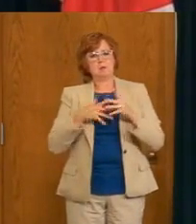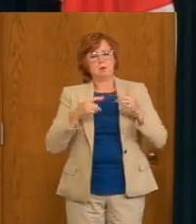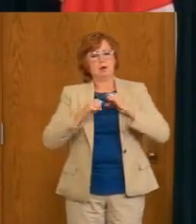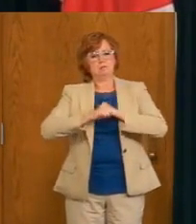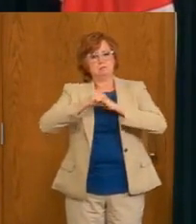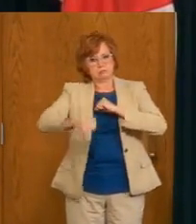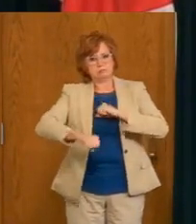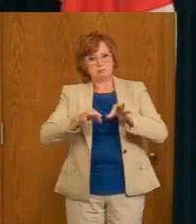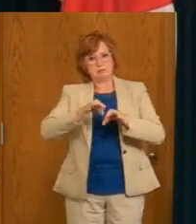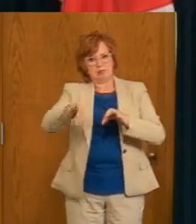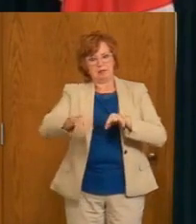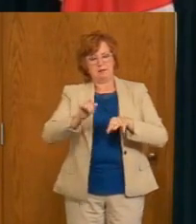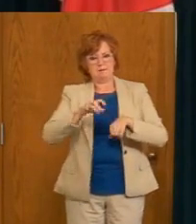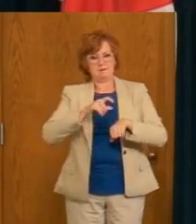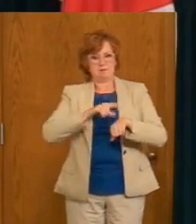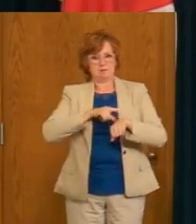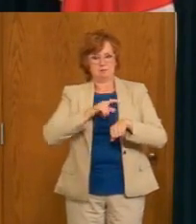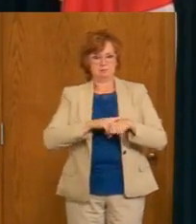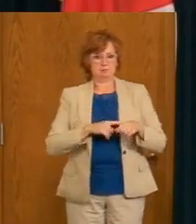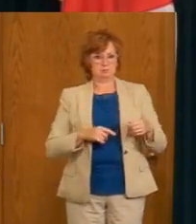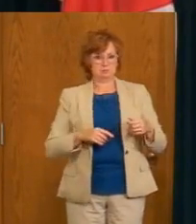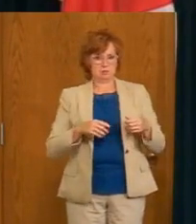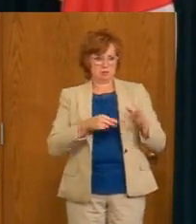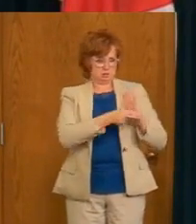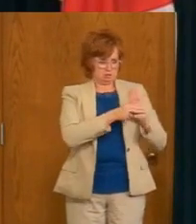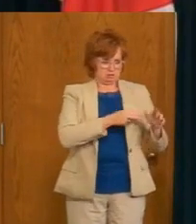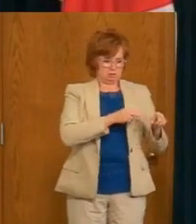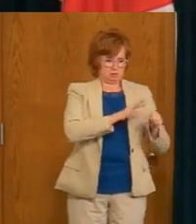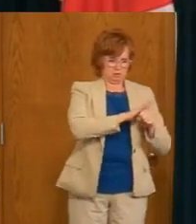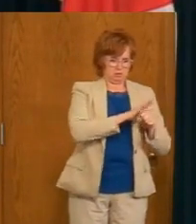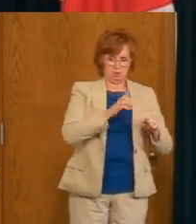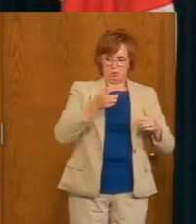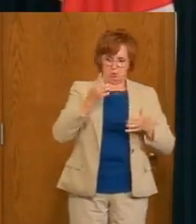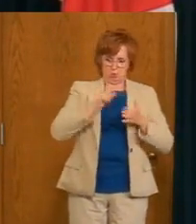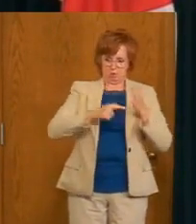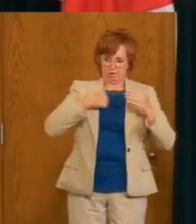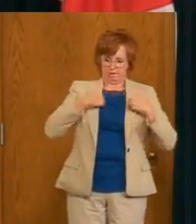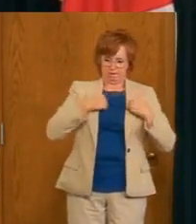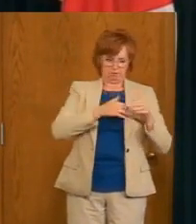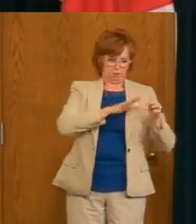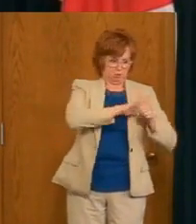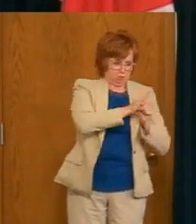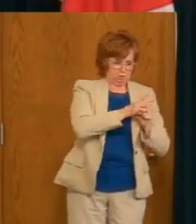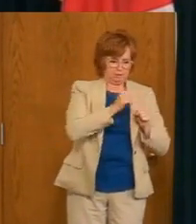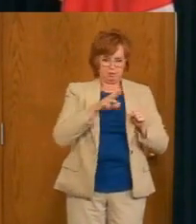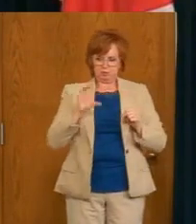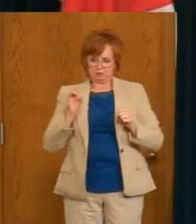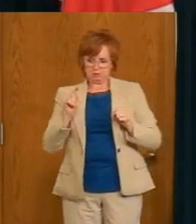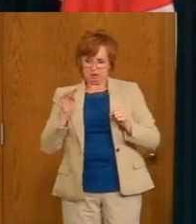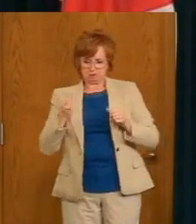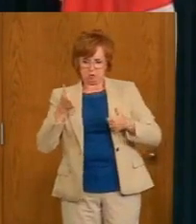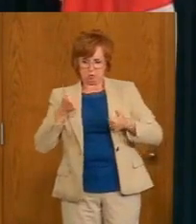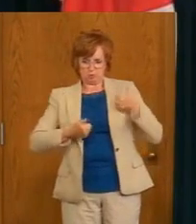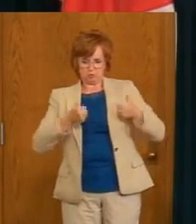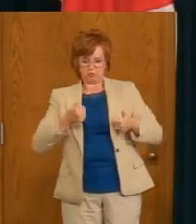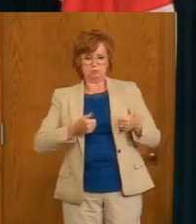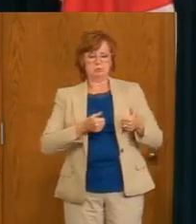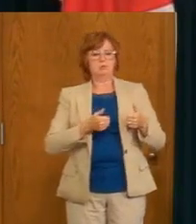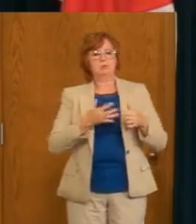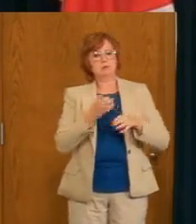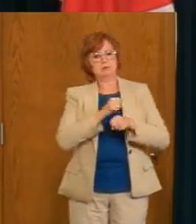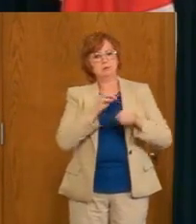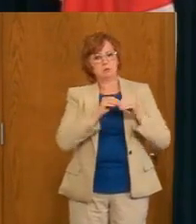control. Then it takes a few days for the samples to come to a lab in Saskatoon, Regina for initial